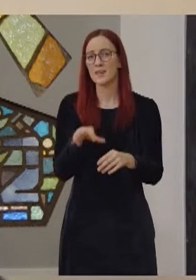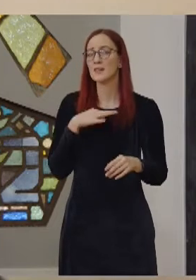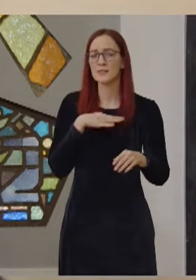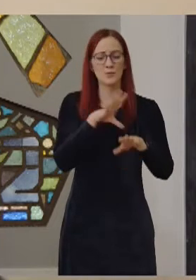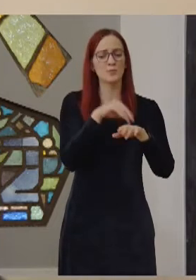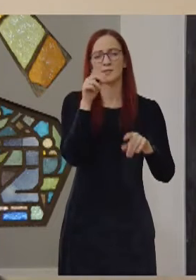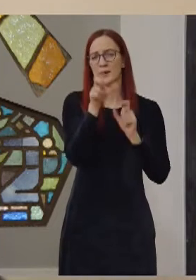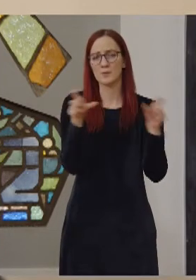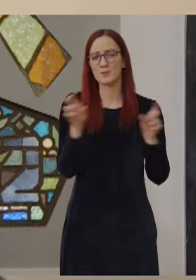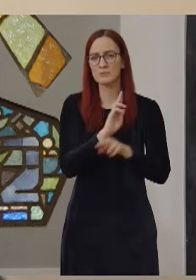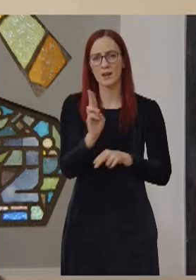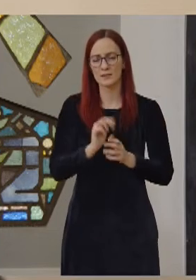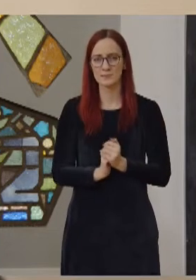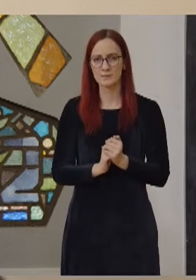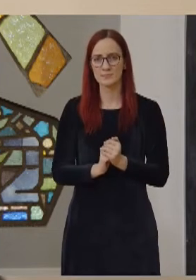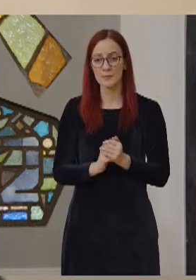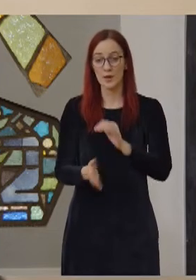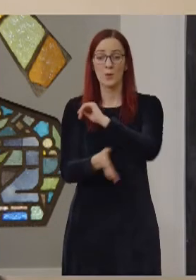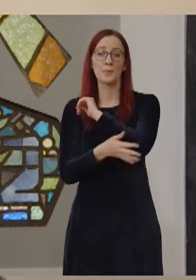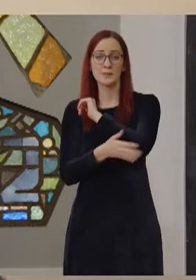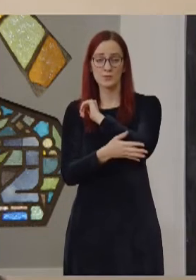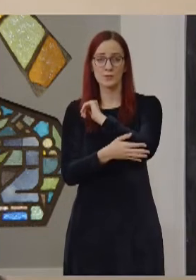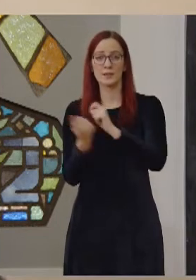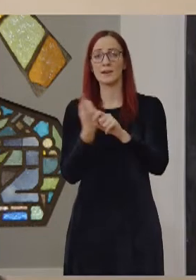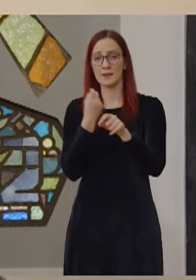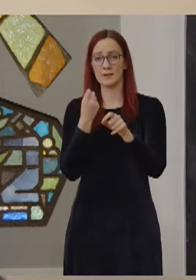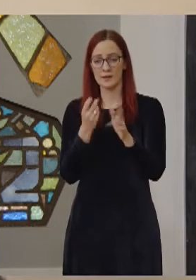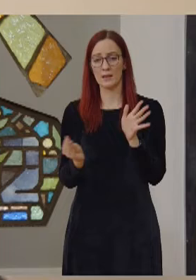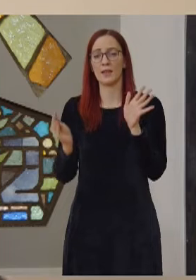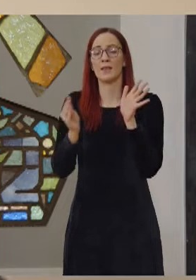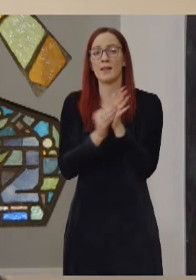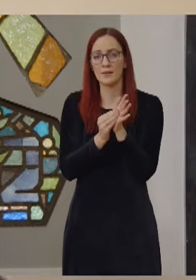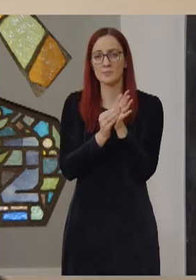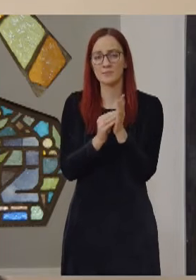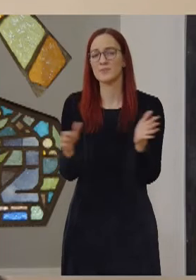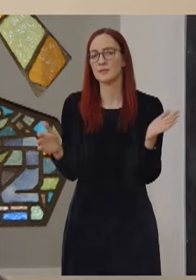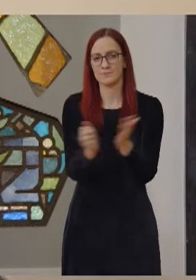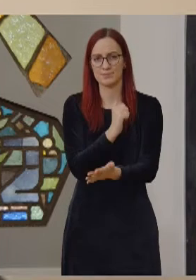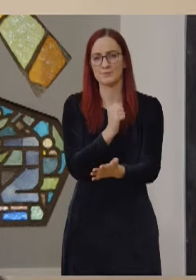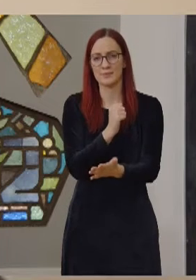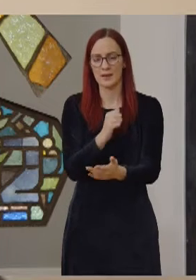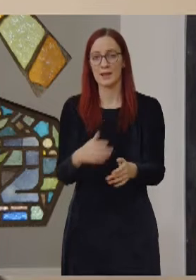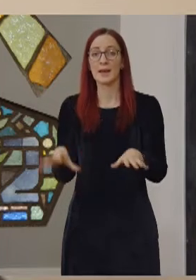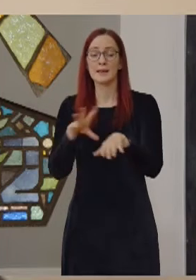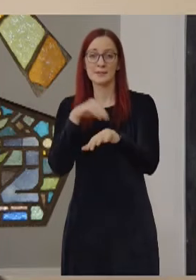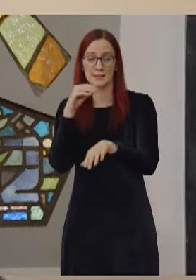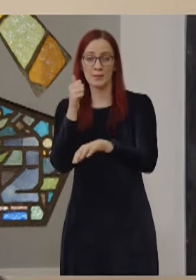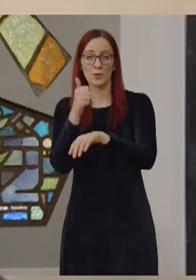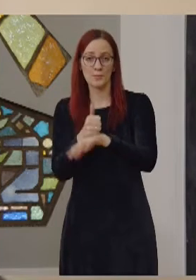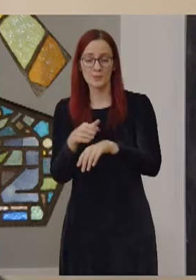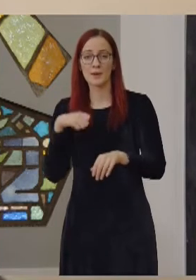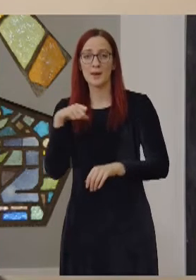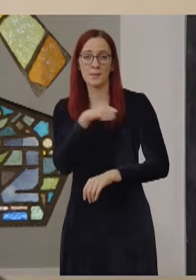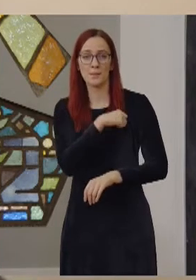the Lithuanian parliament on many occasions, irrespective of who was the ruling party. This